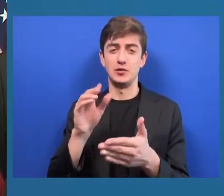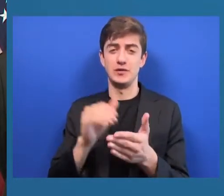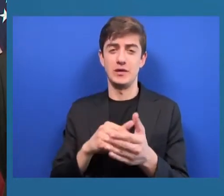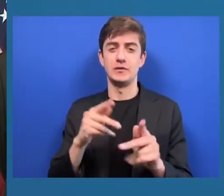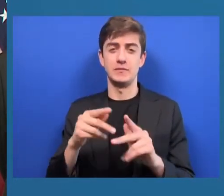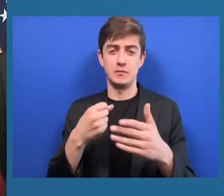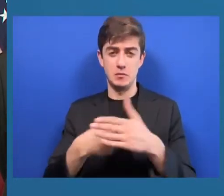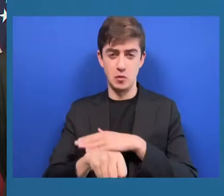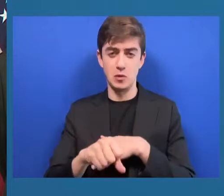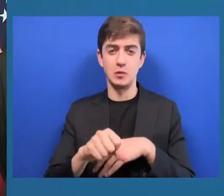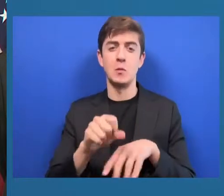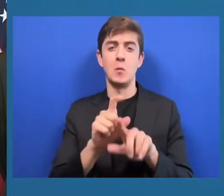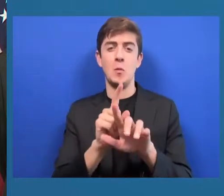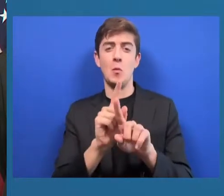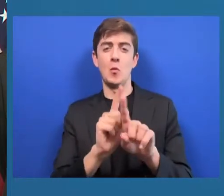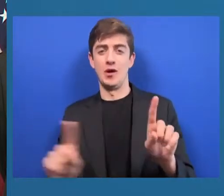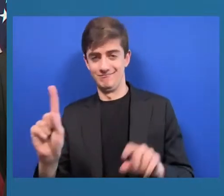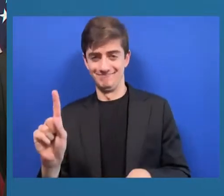When she was